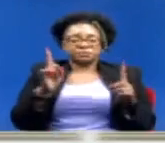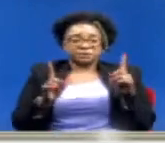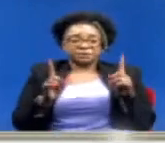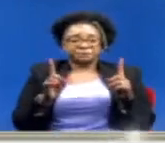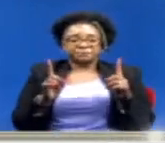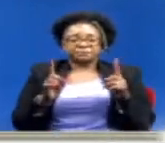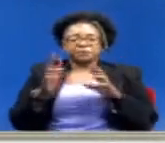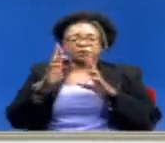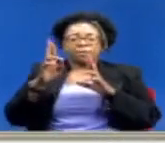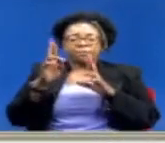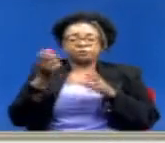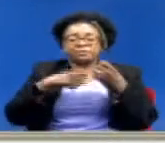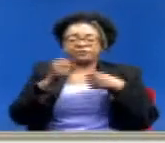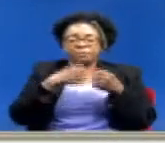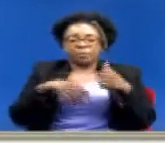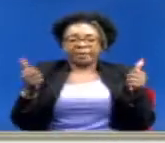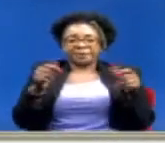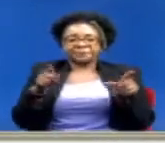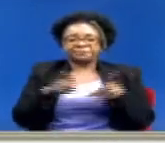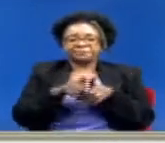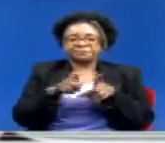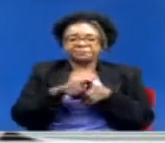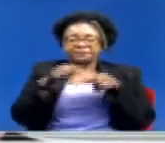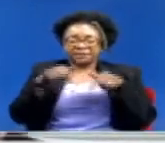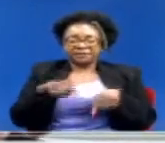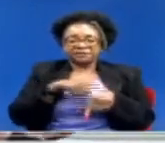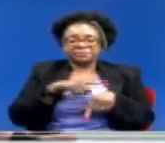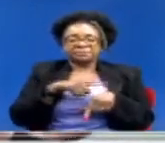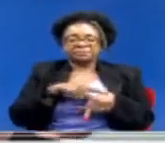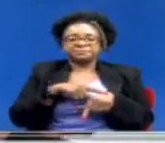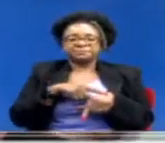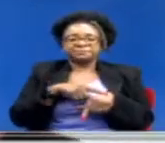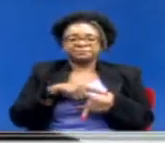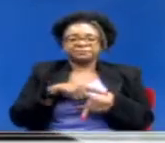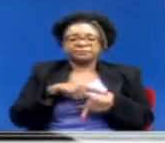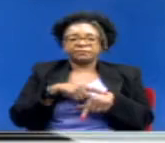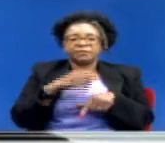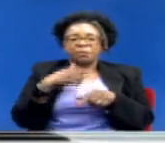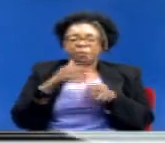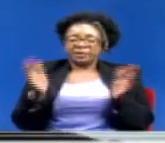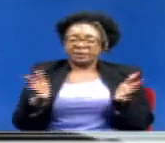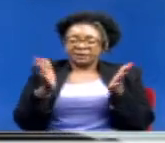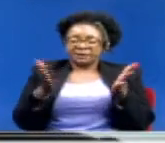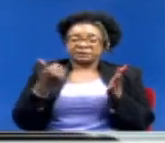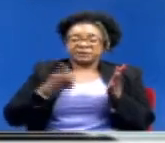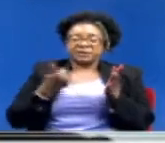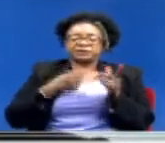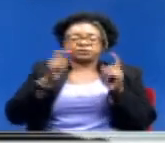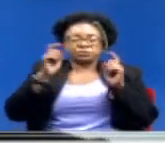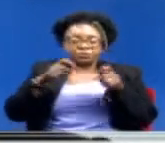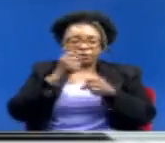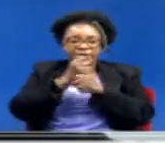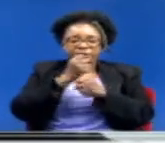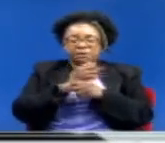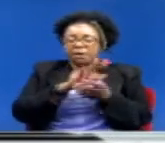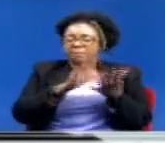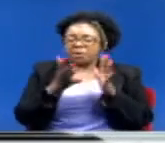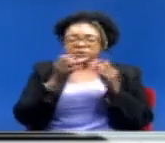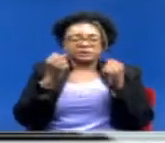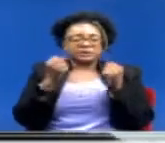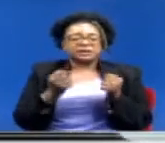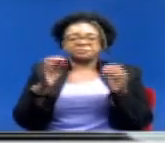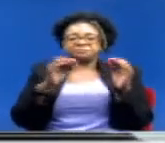hoping to perform well, unlike the singles this time. I encourage ladies to actually pick it up, because it's not really about strength. This, as you